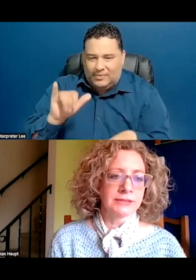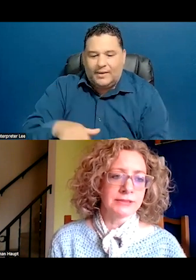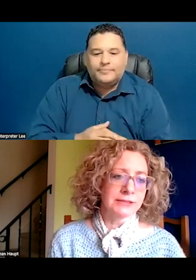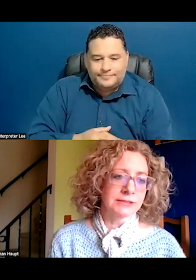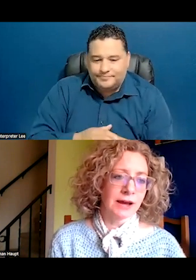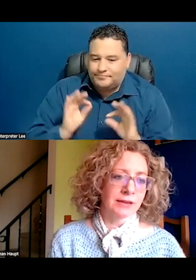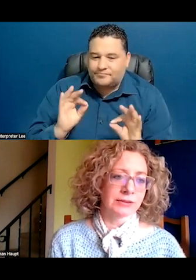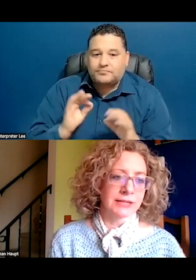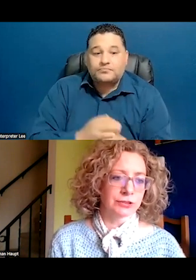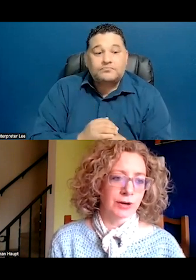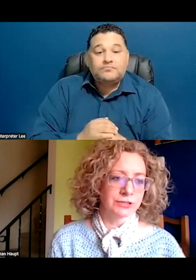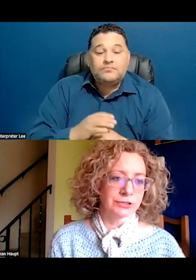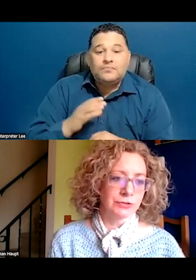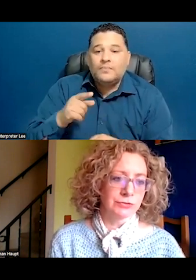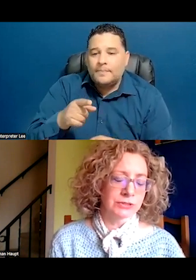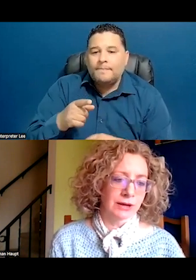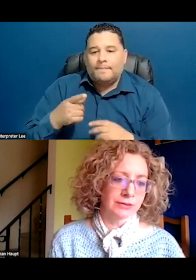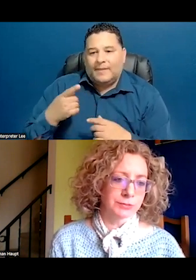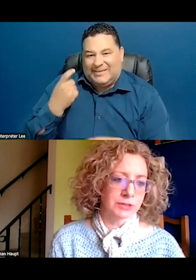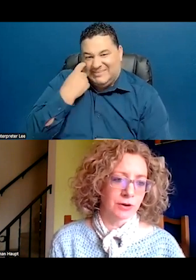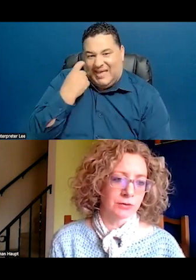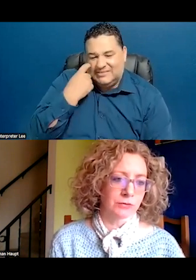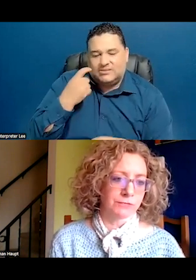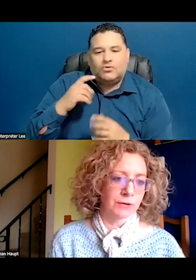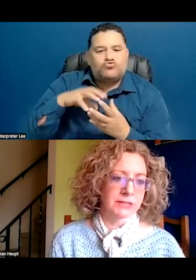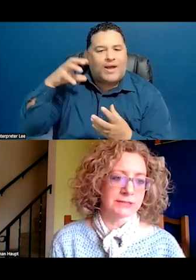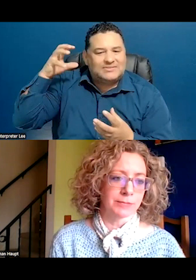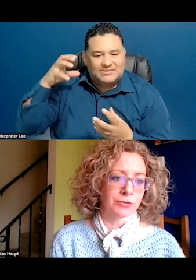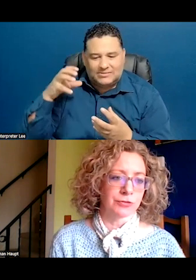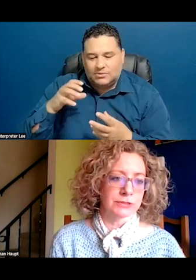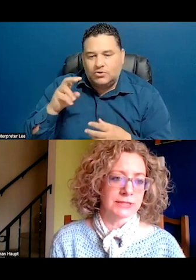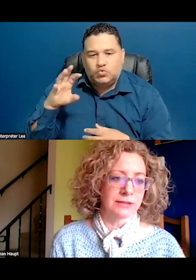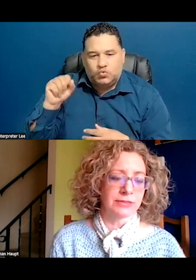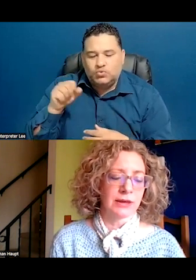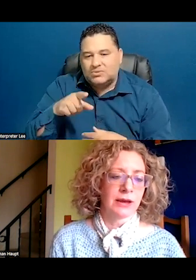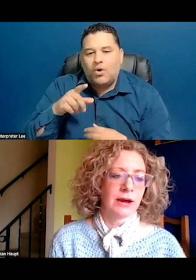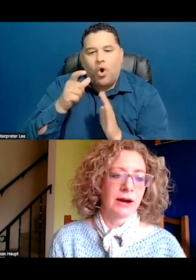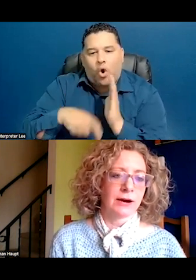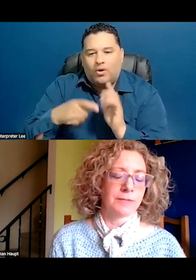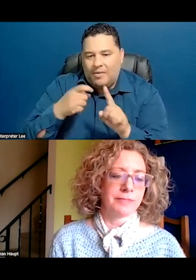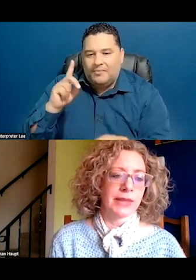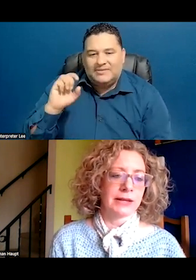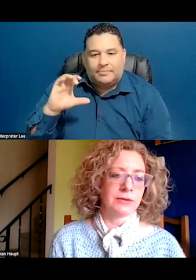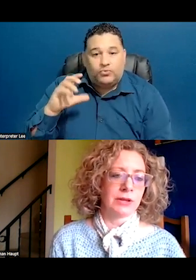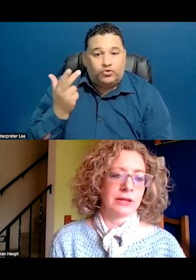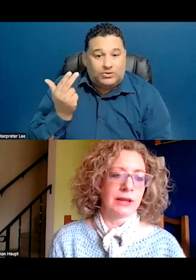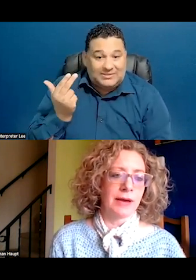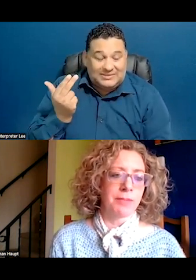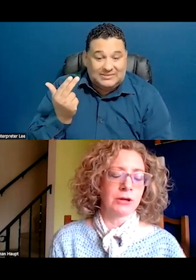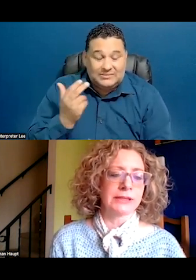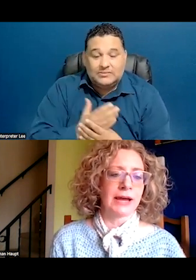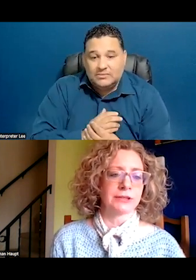And this is the latest crisis news. This was an article from December 13th. And